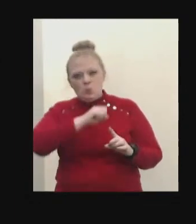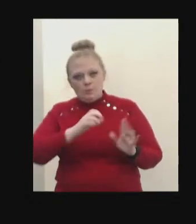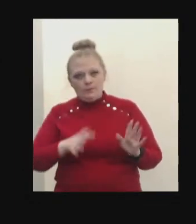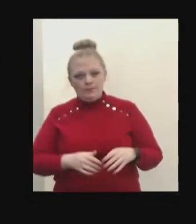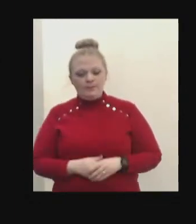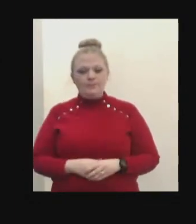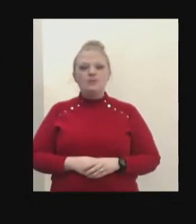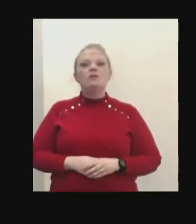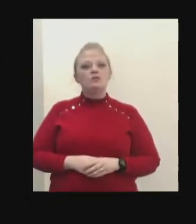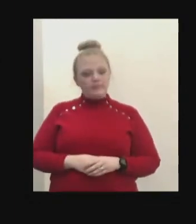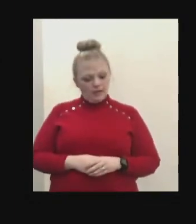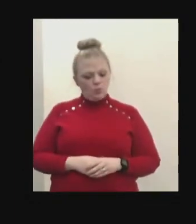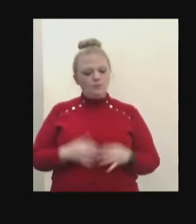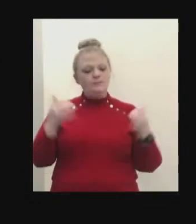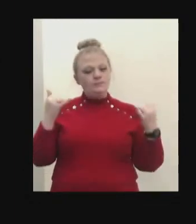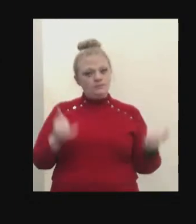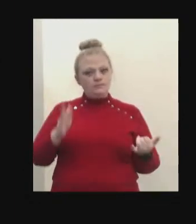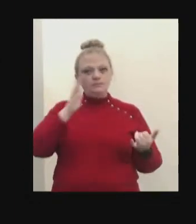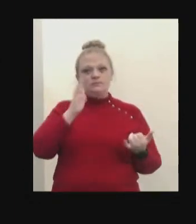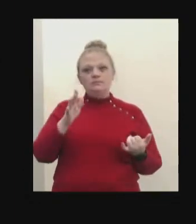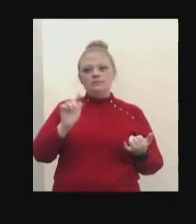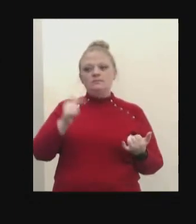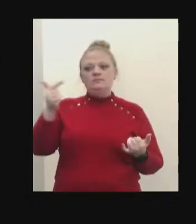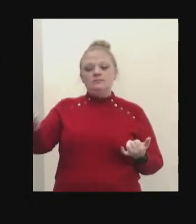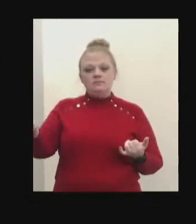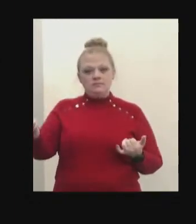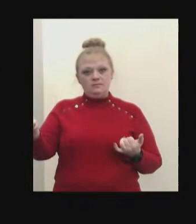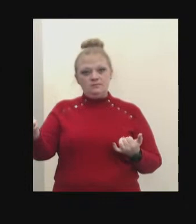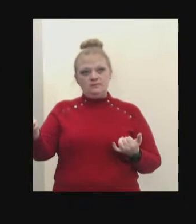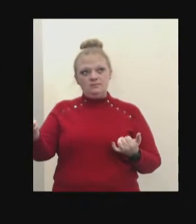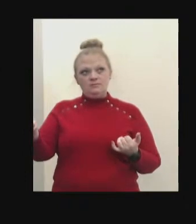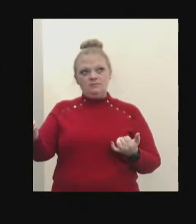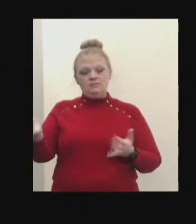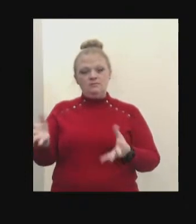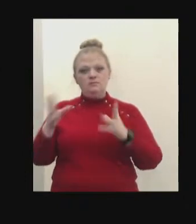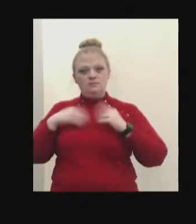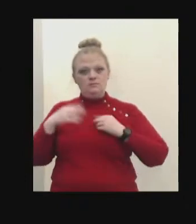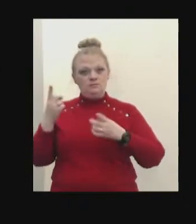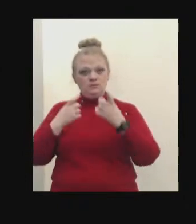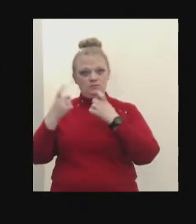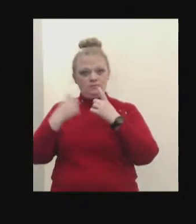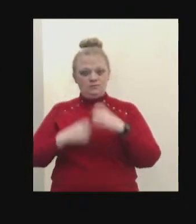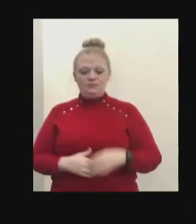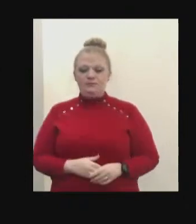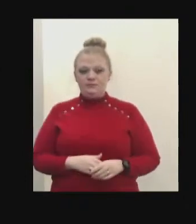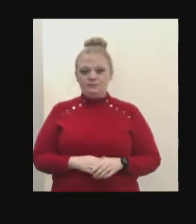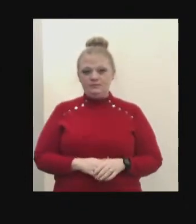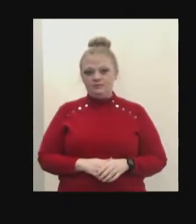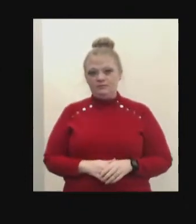So with that, I'll turn over to the media or open it up to media for questions.